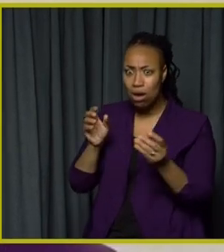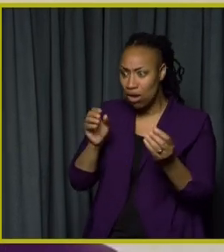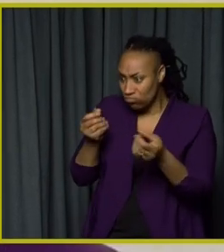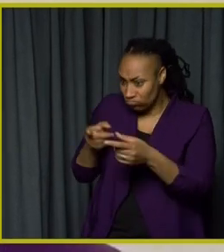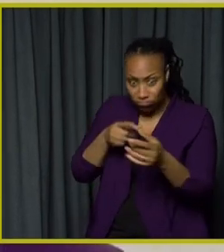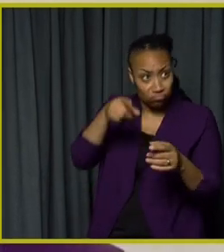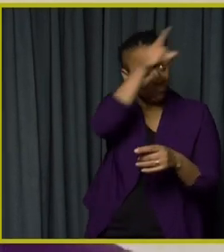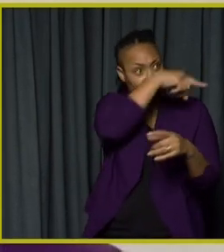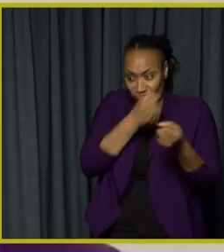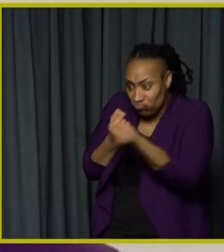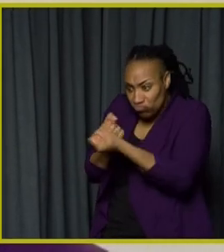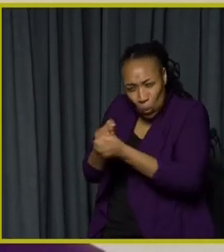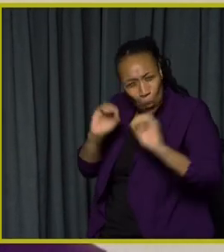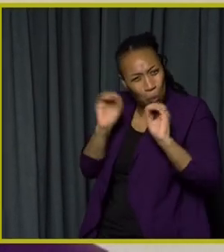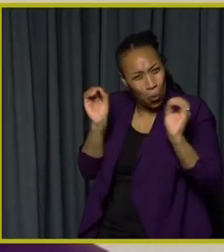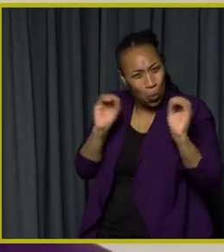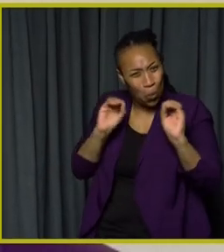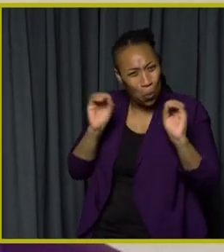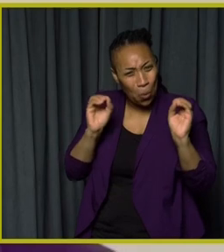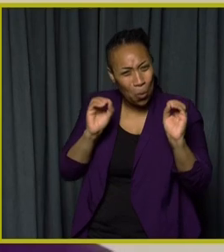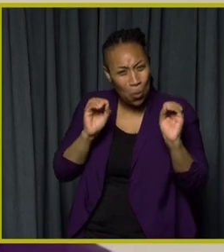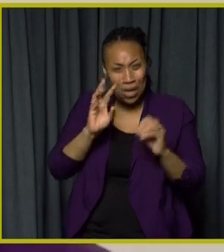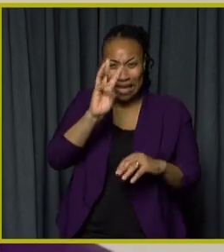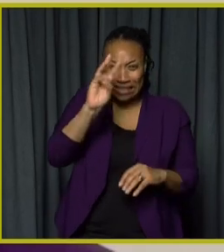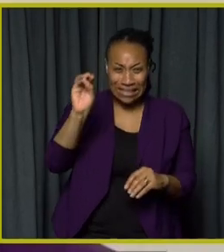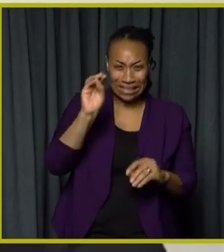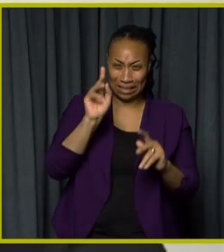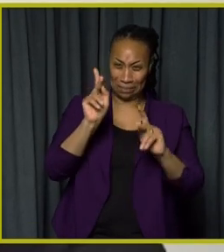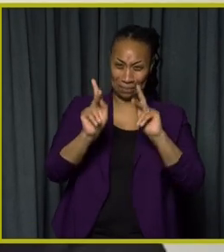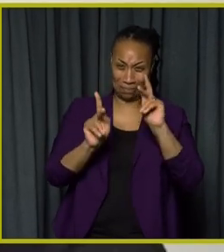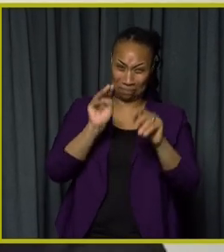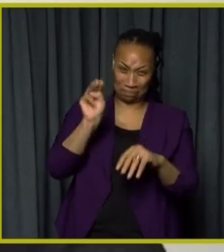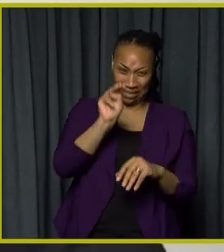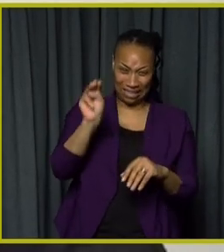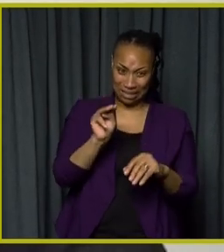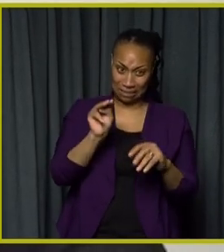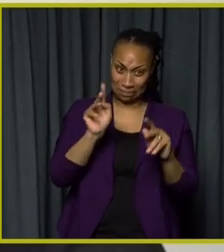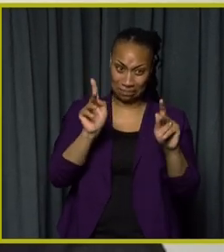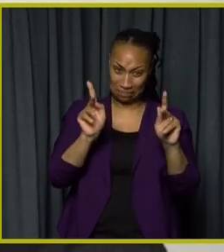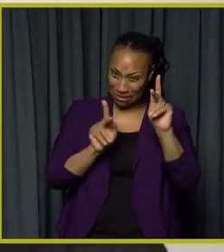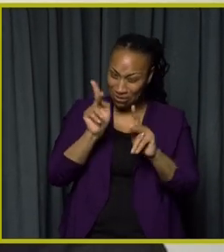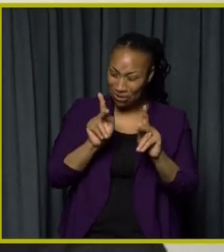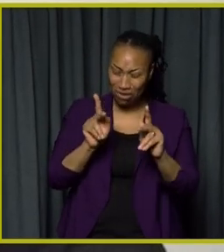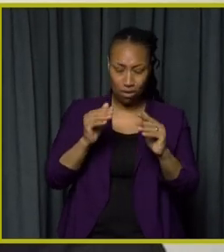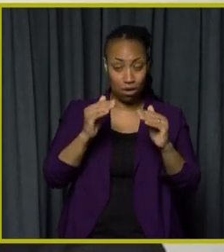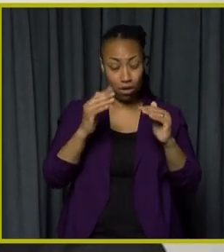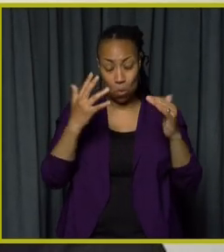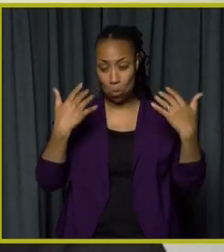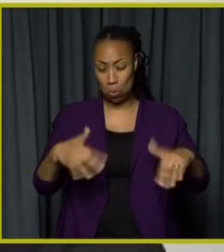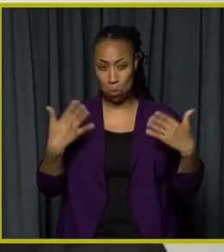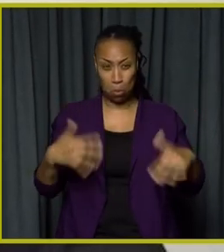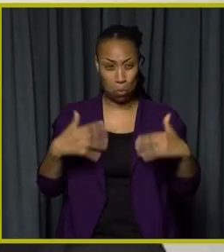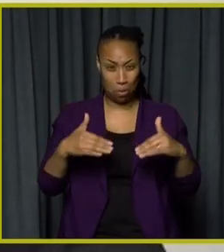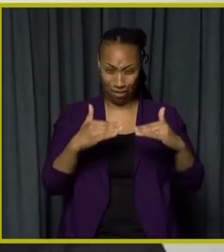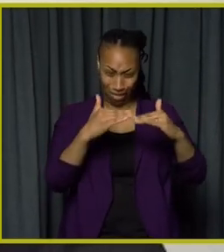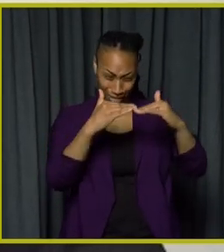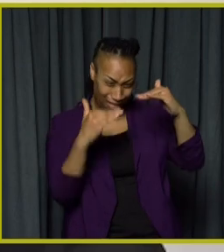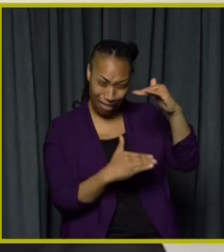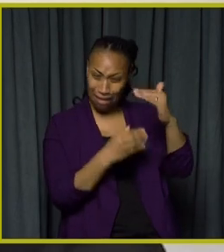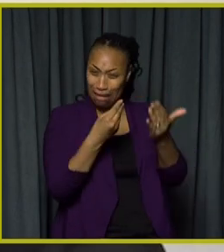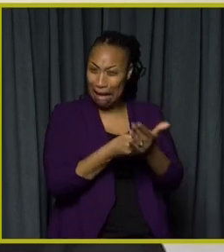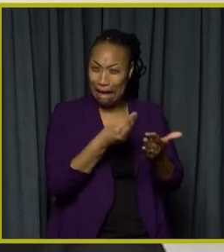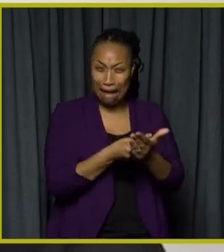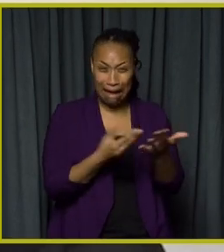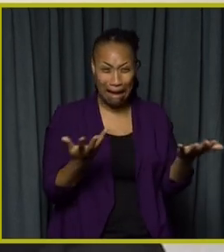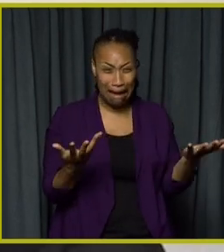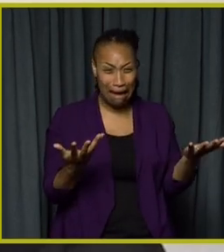our country earn less than a living wage? They're working one, two, or three jobs and still